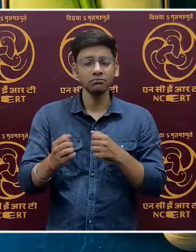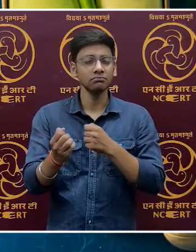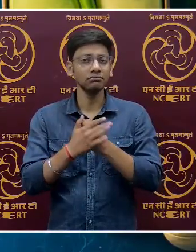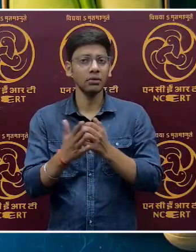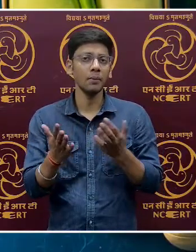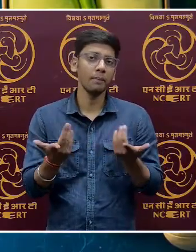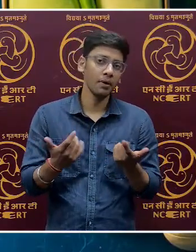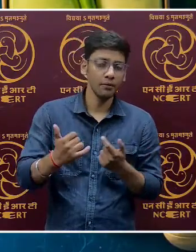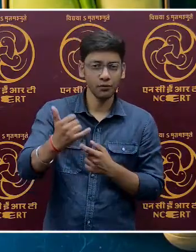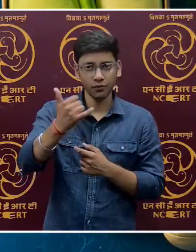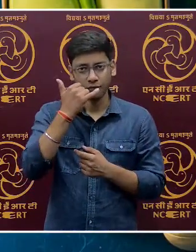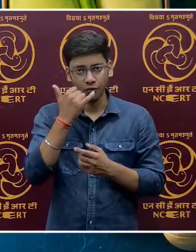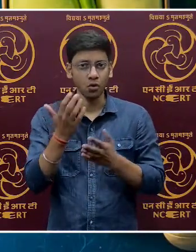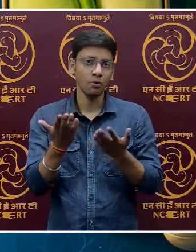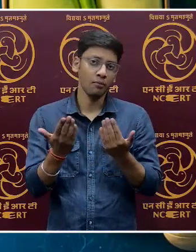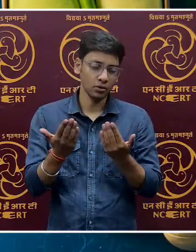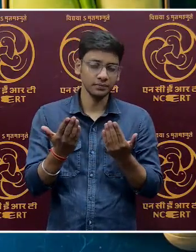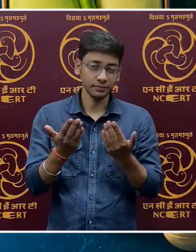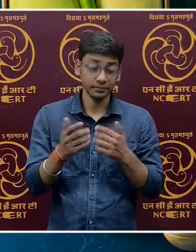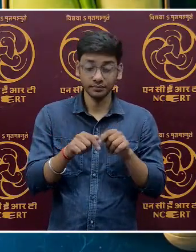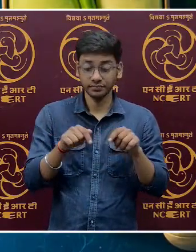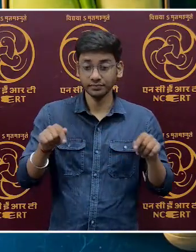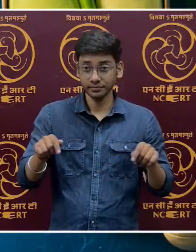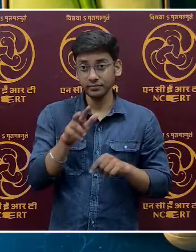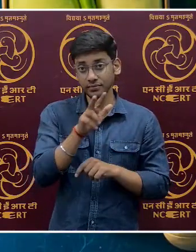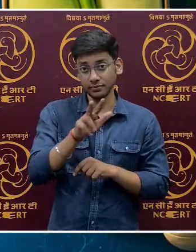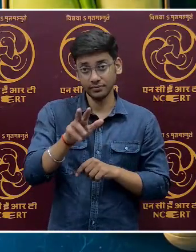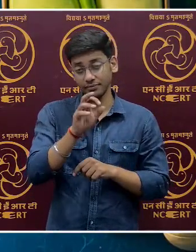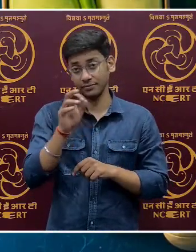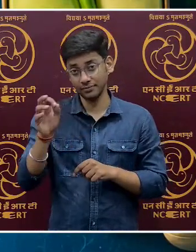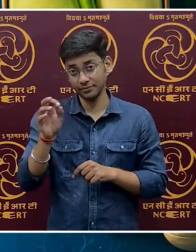give us a call on our number, which is